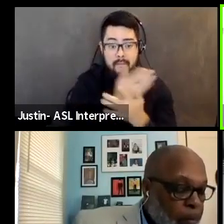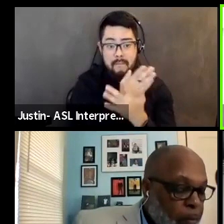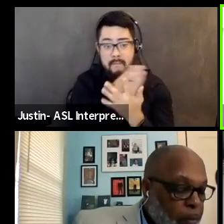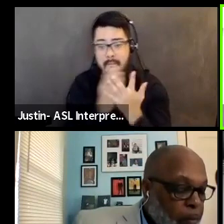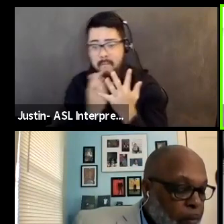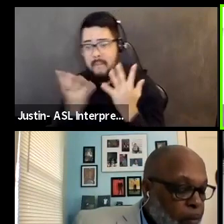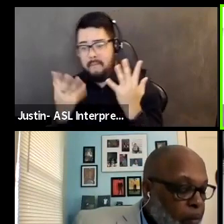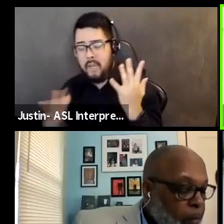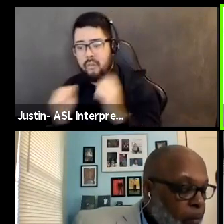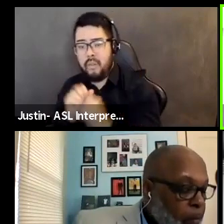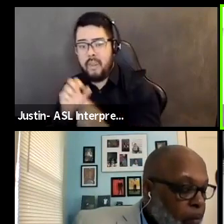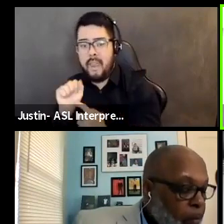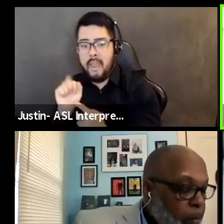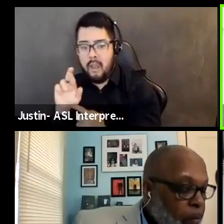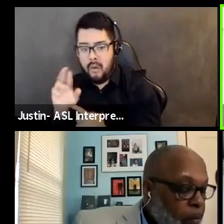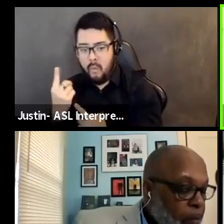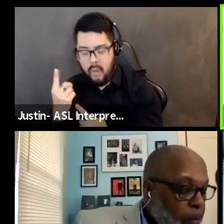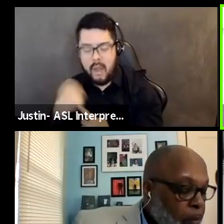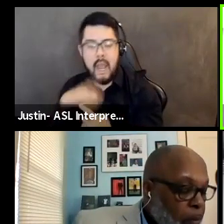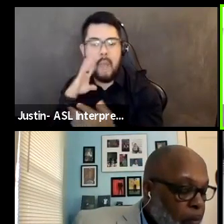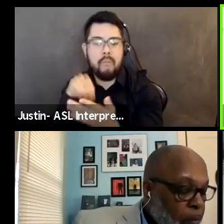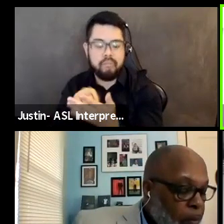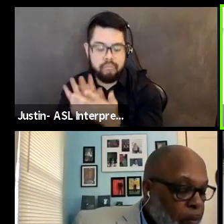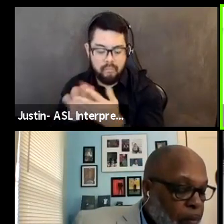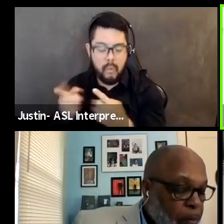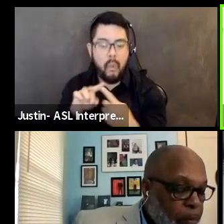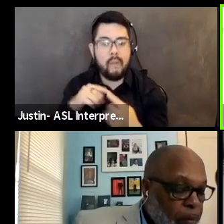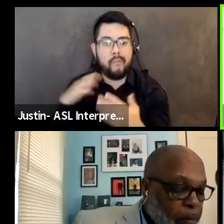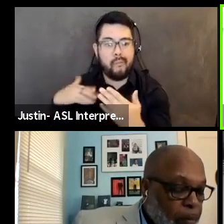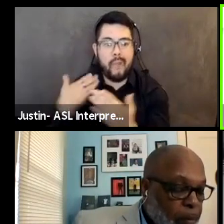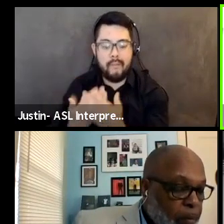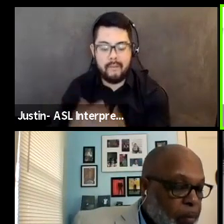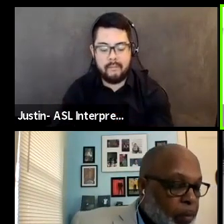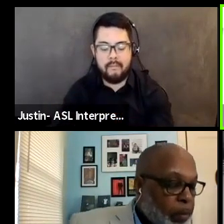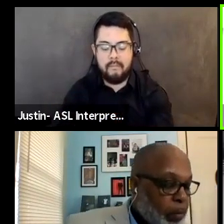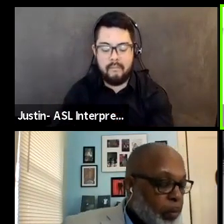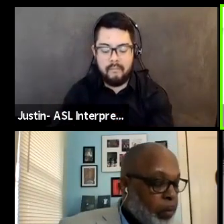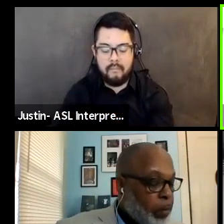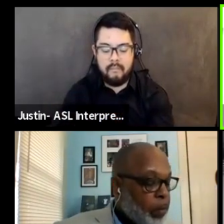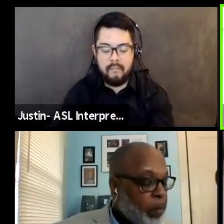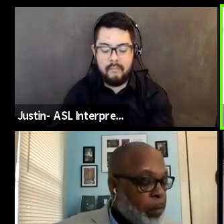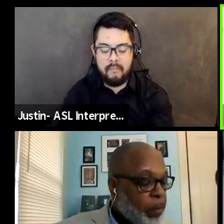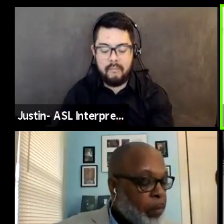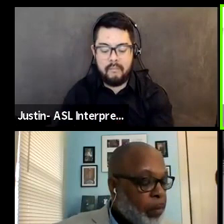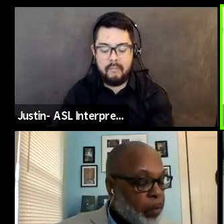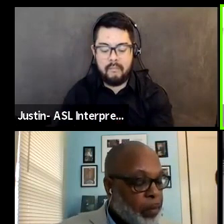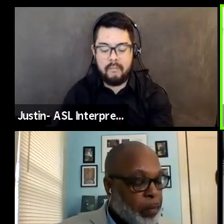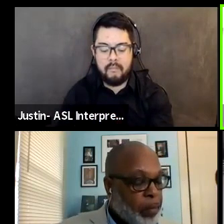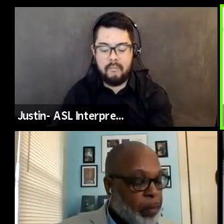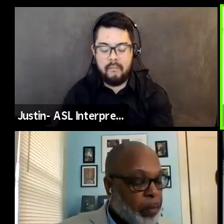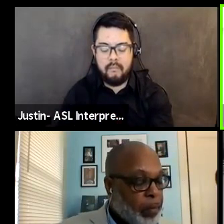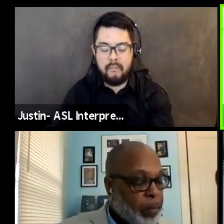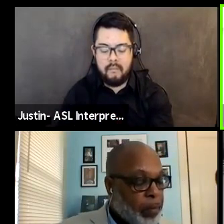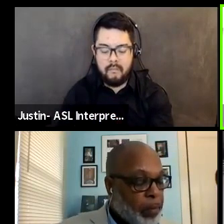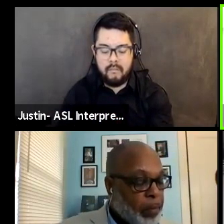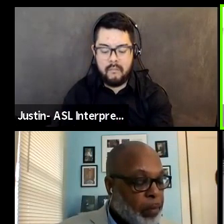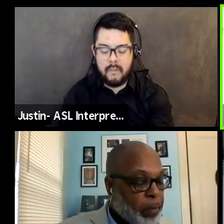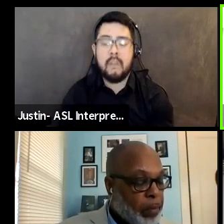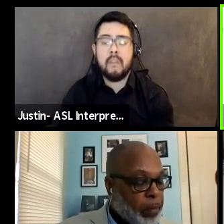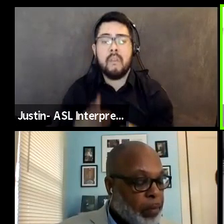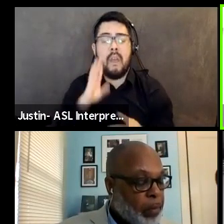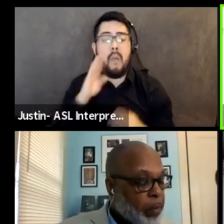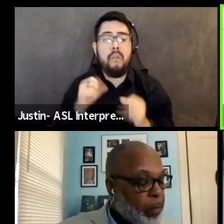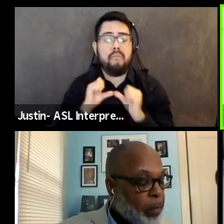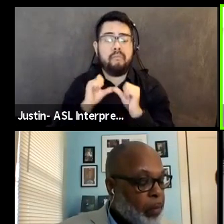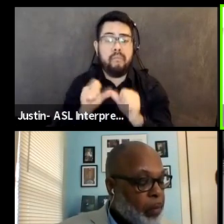which is ar1 and i will note that when we get to that point mr president i will continue with public agenda items